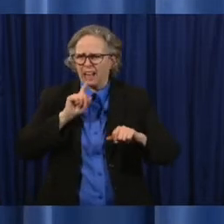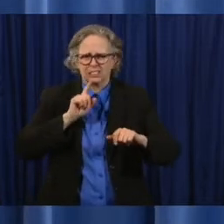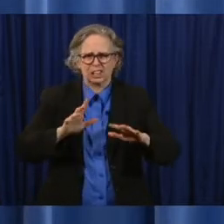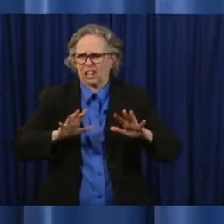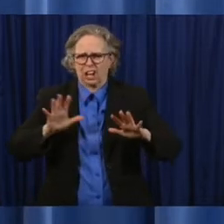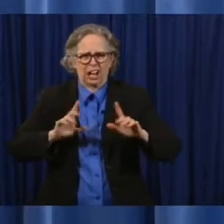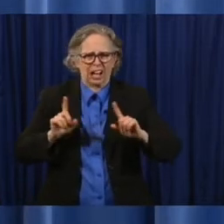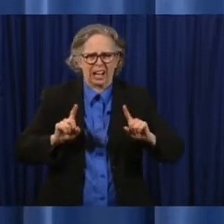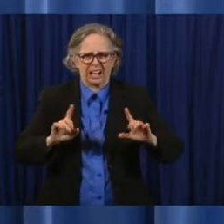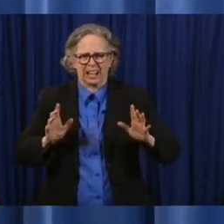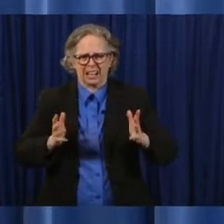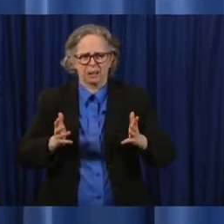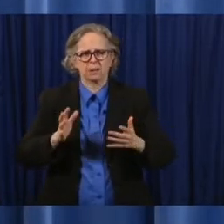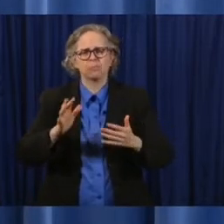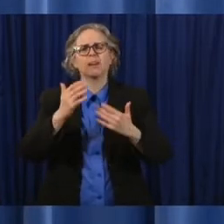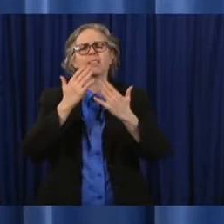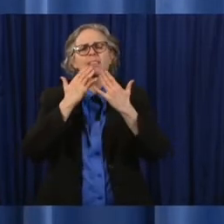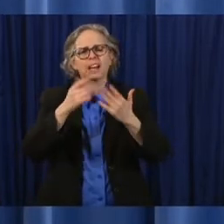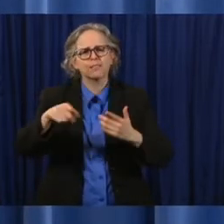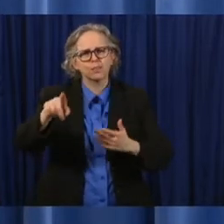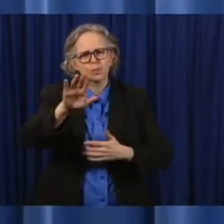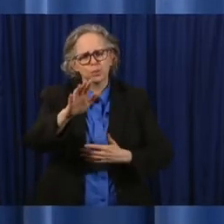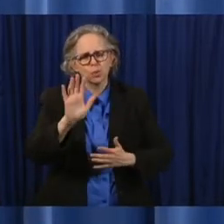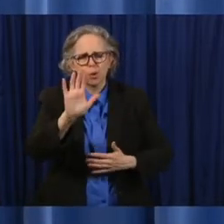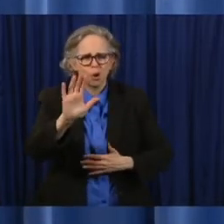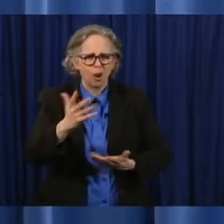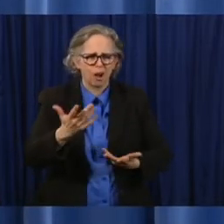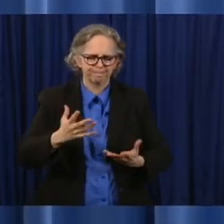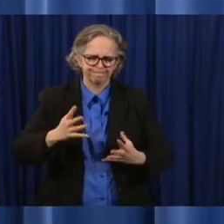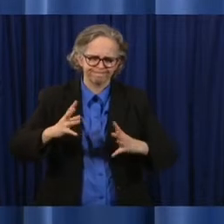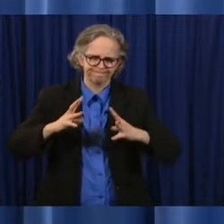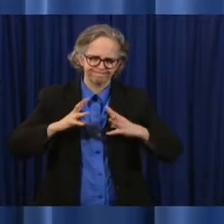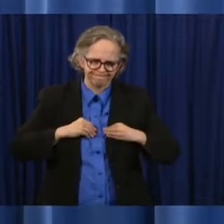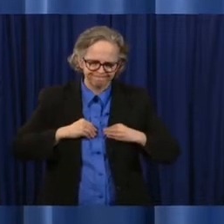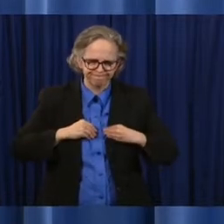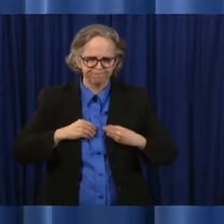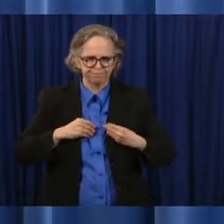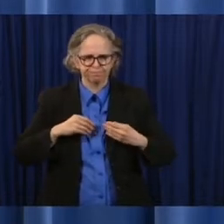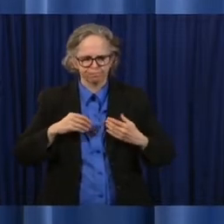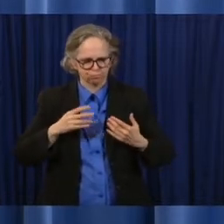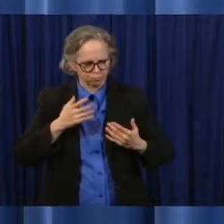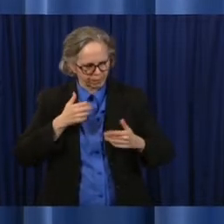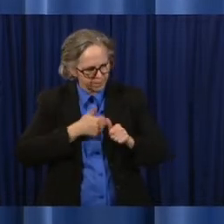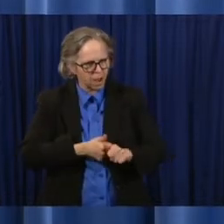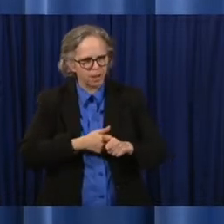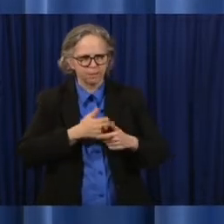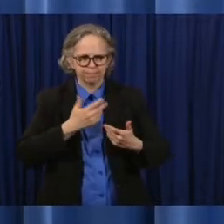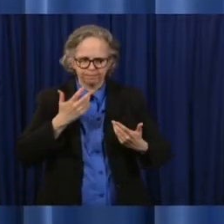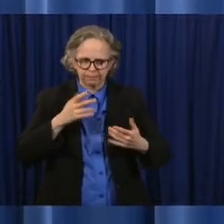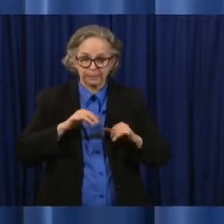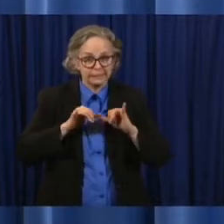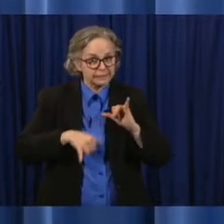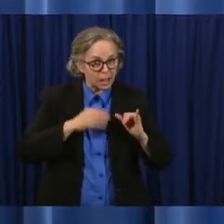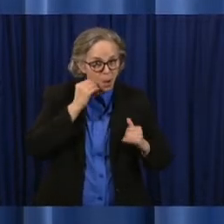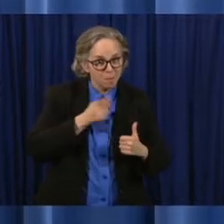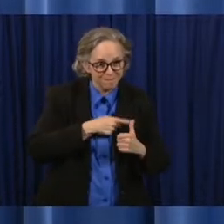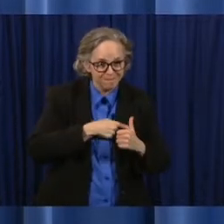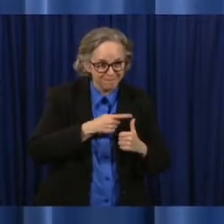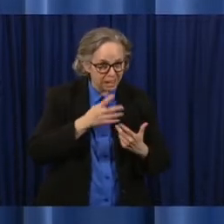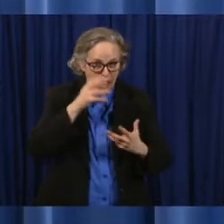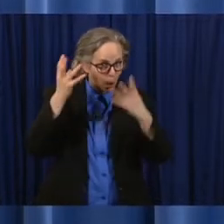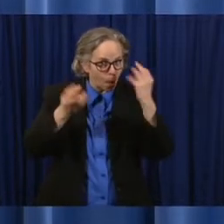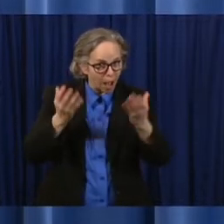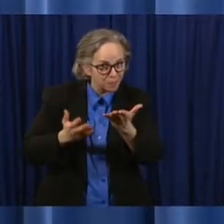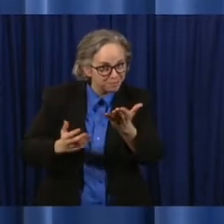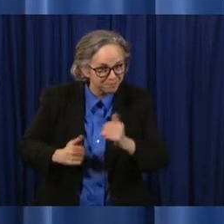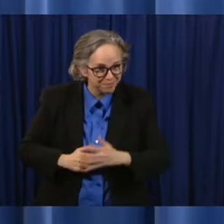thank them for doing what they are doing, not doing what they're not doing, because it makes a difference. You